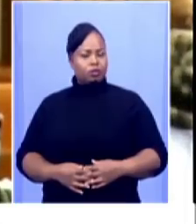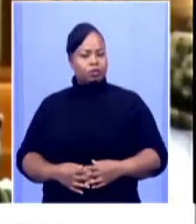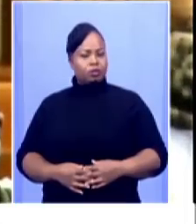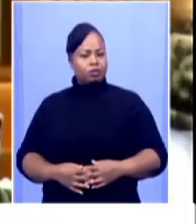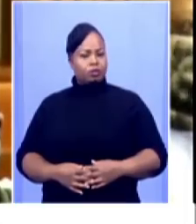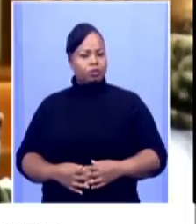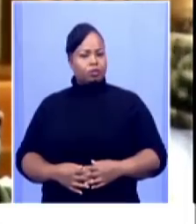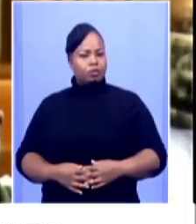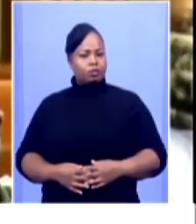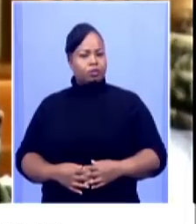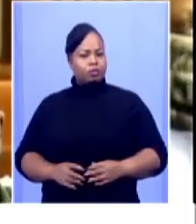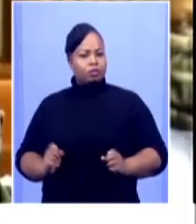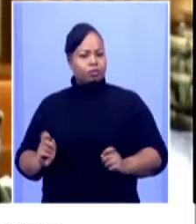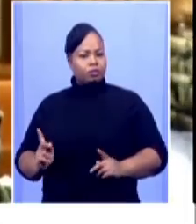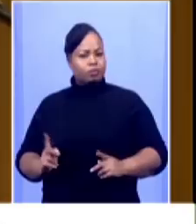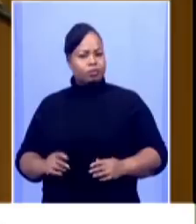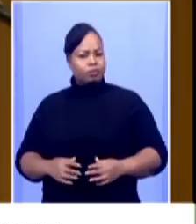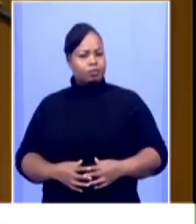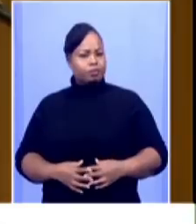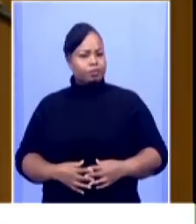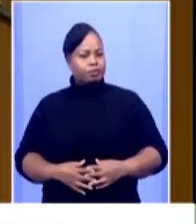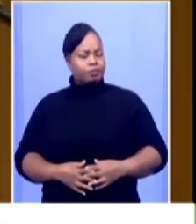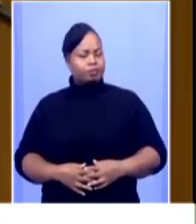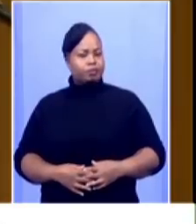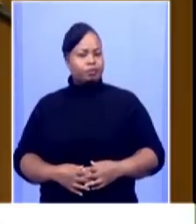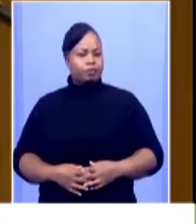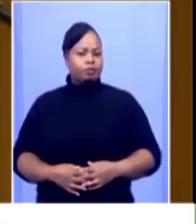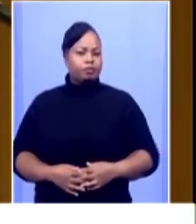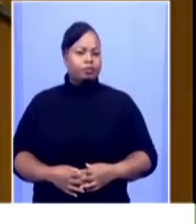Okay. As the court pleases, my lady.